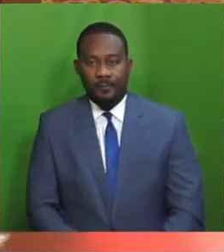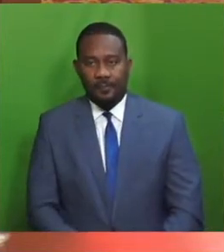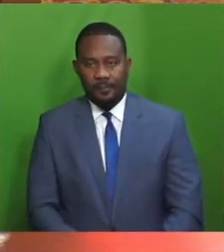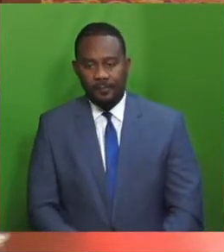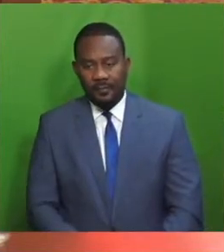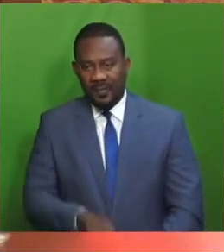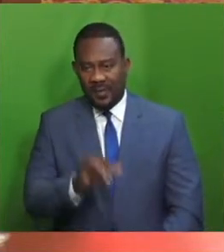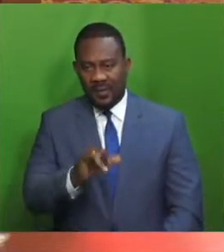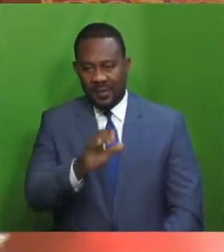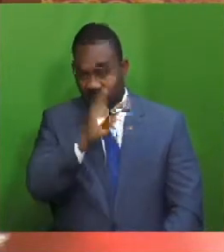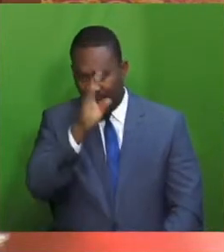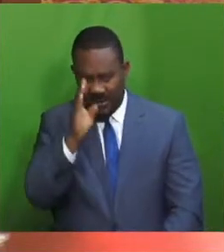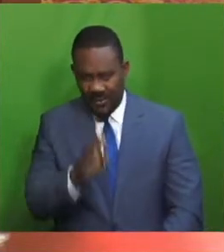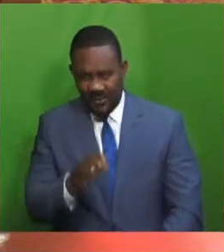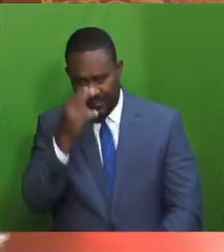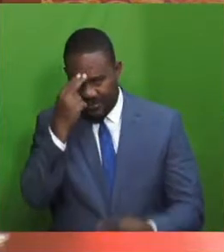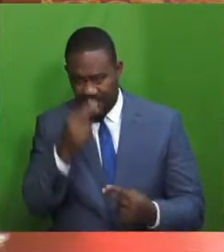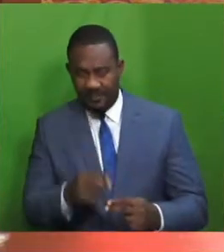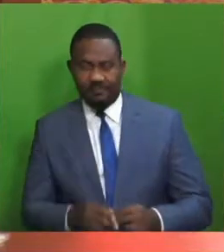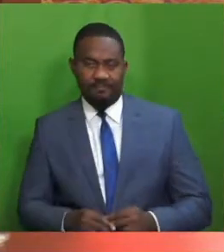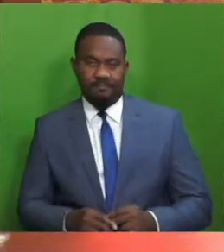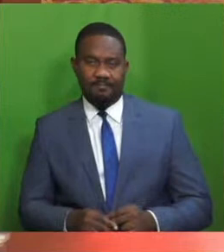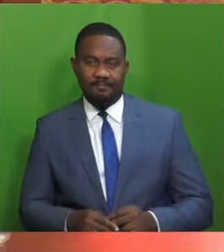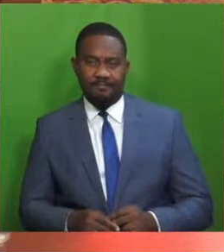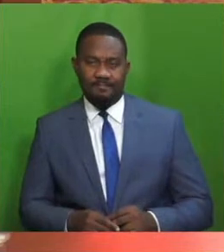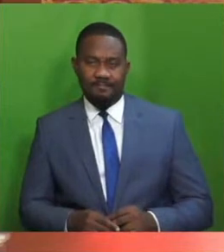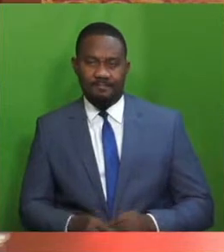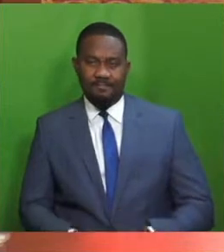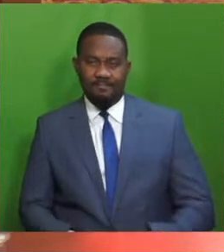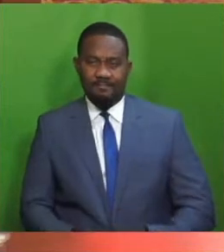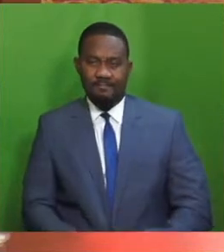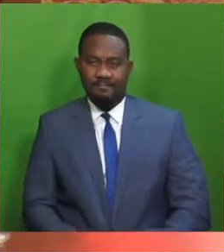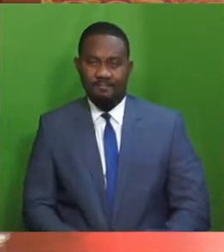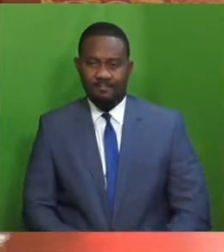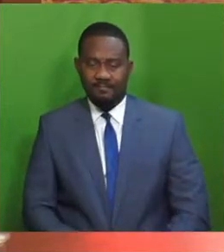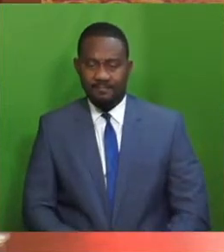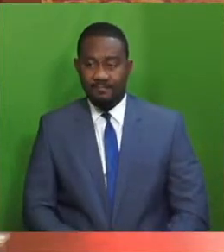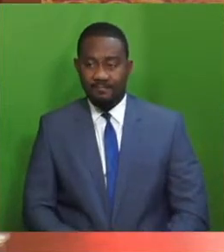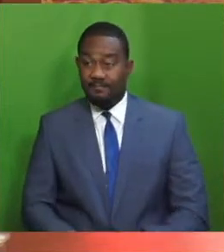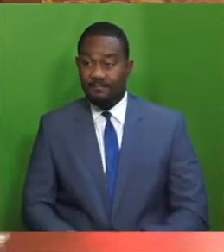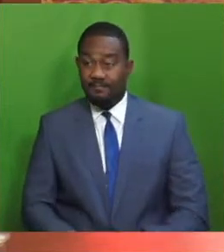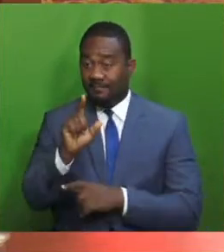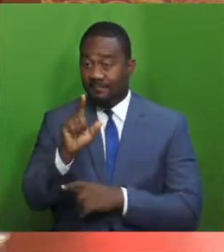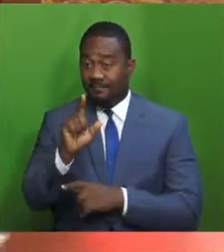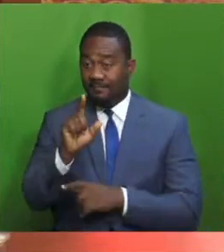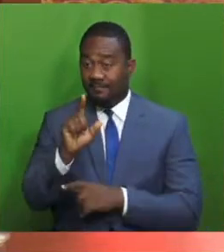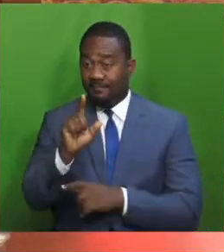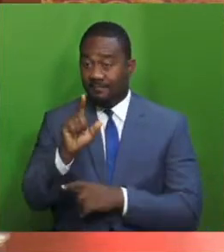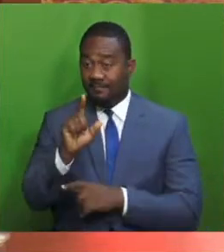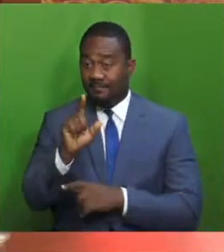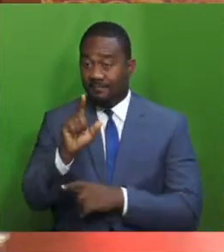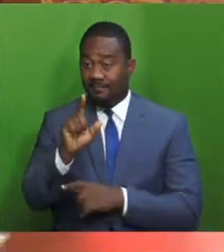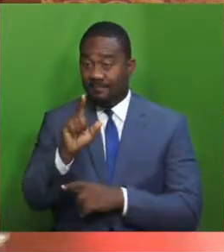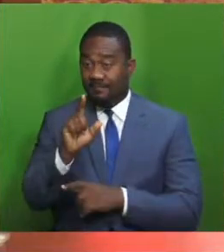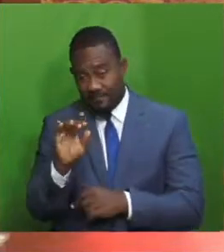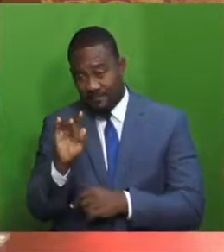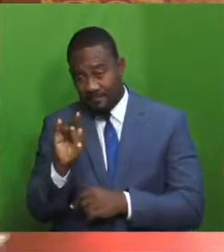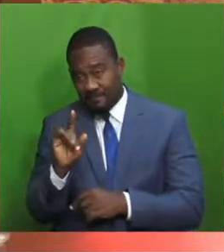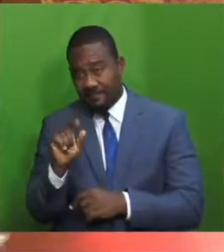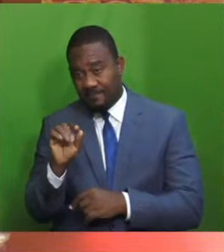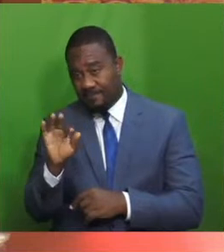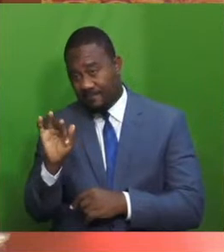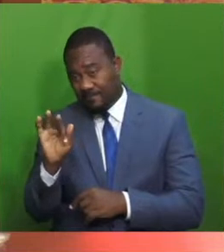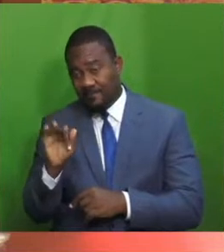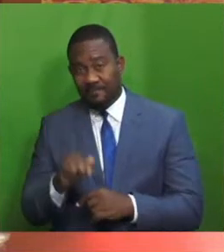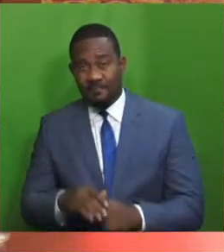Unprecedented. When you were there. Unprecedented. 2017, 2018, 2019.